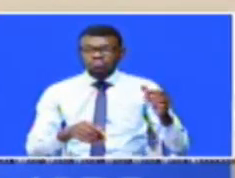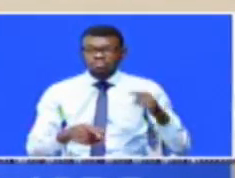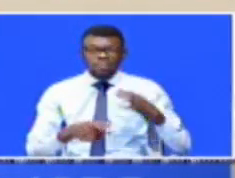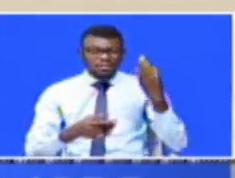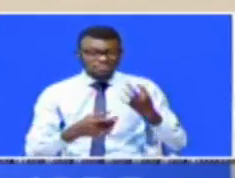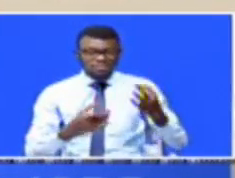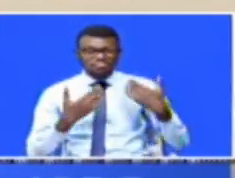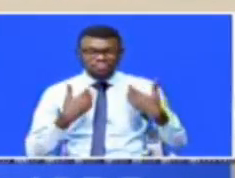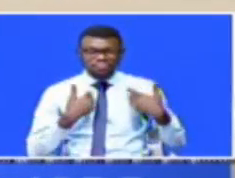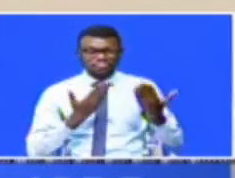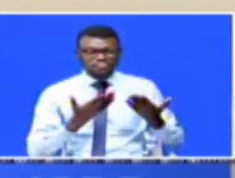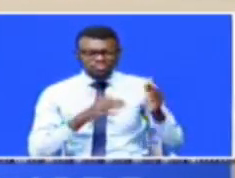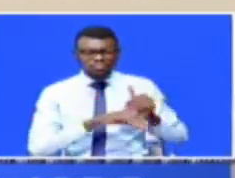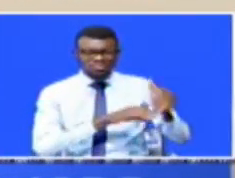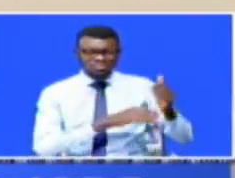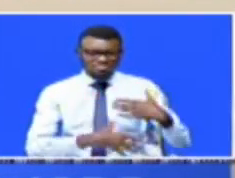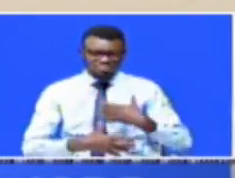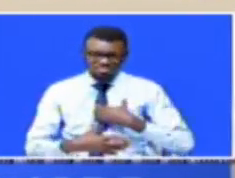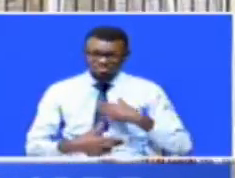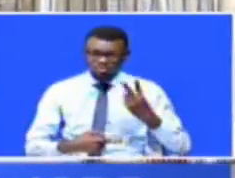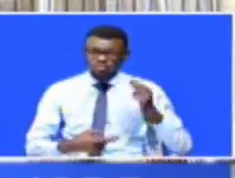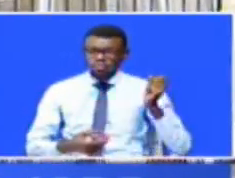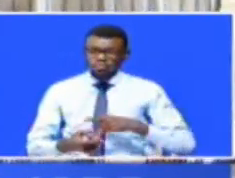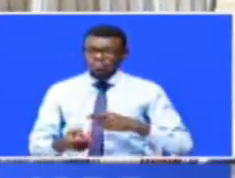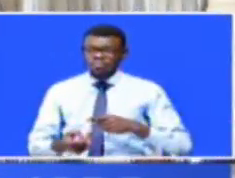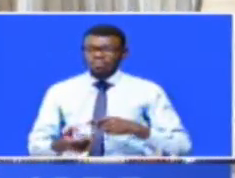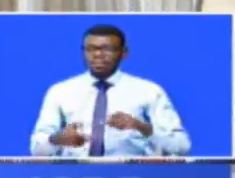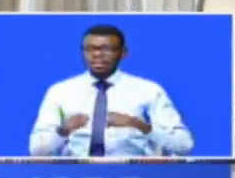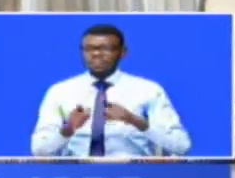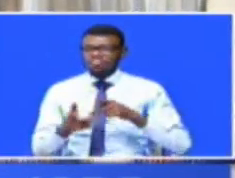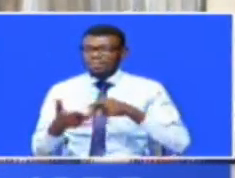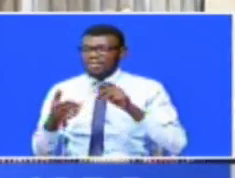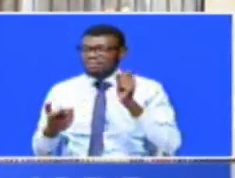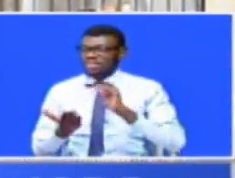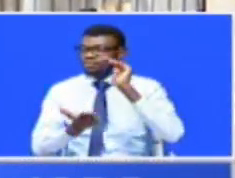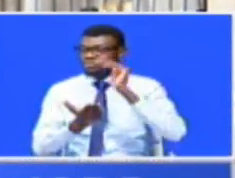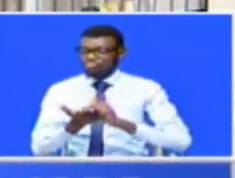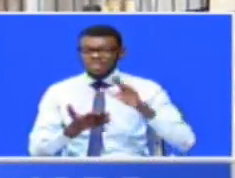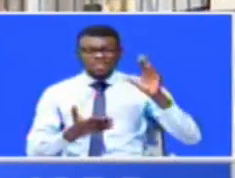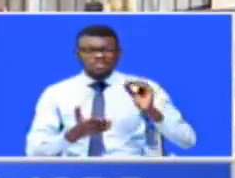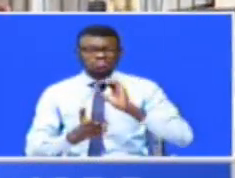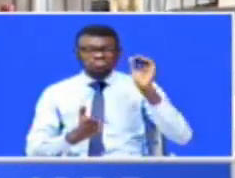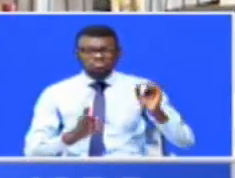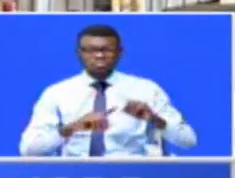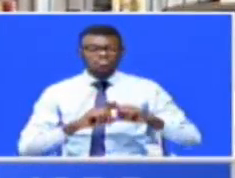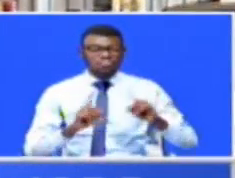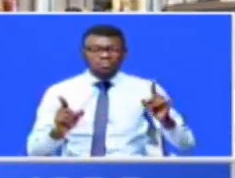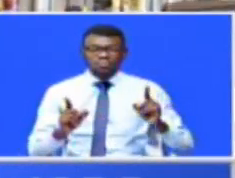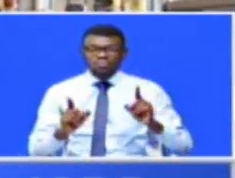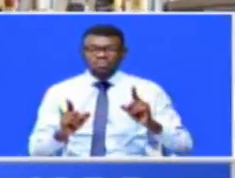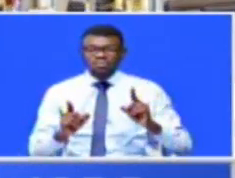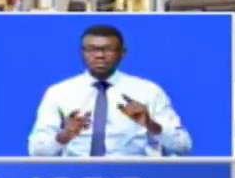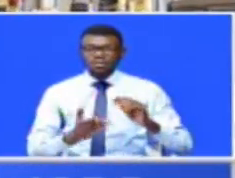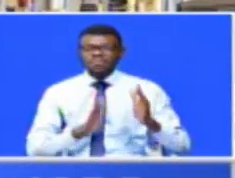their staff on unpaid leave for 2 months and cut their salaries by 50%, but that is set to be reviewed